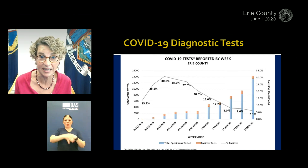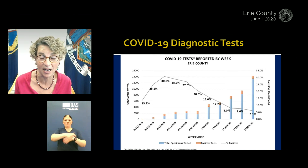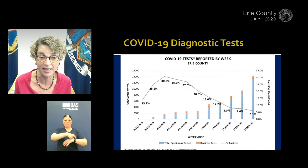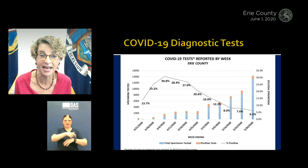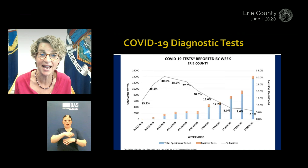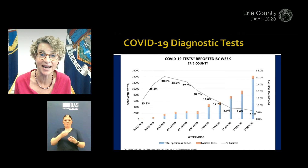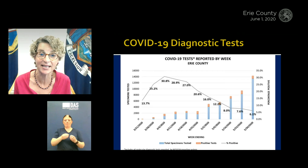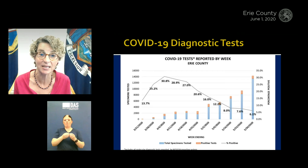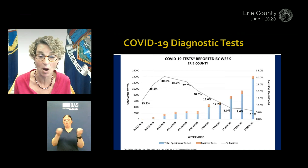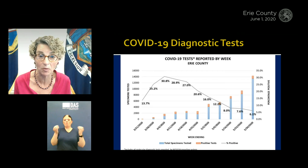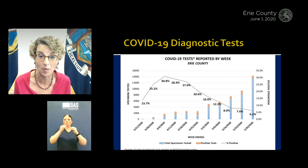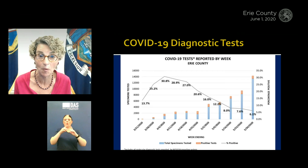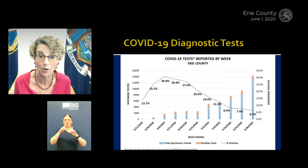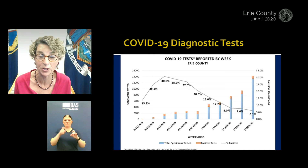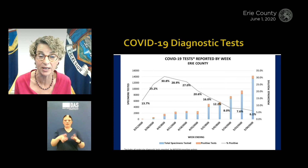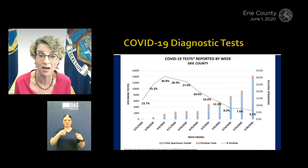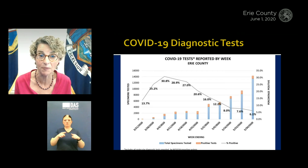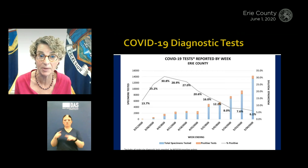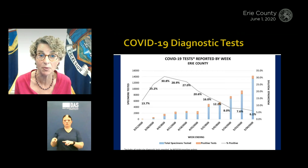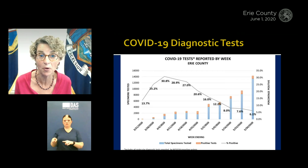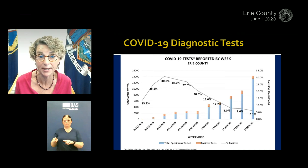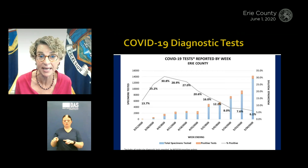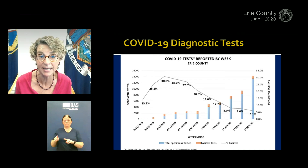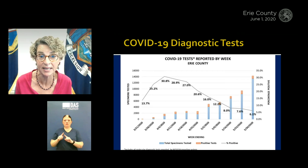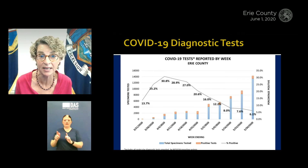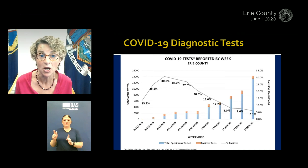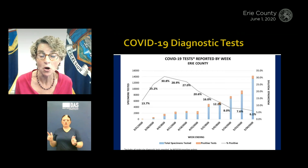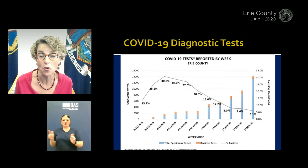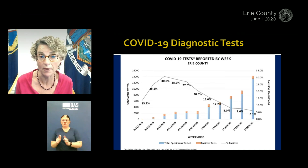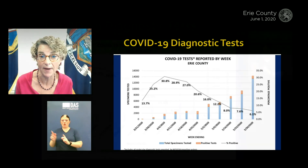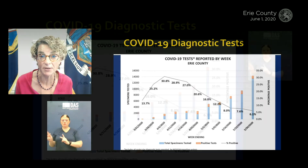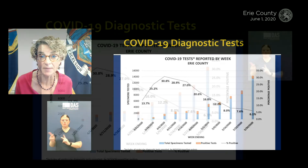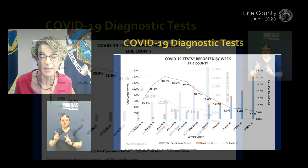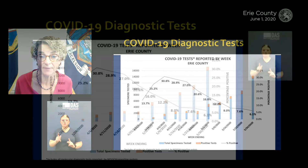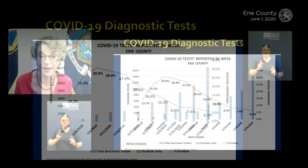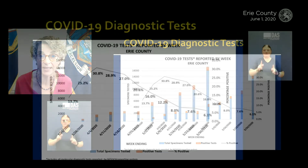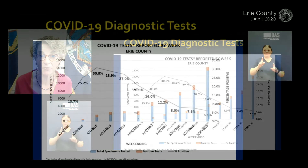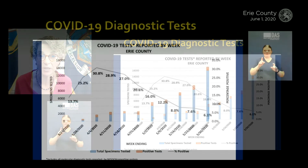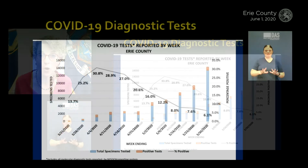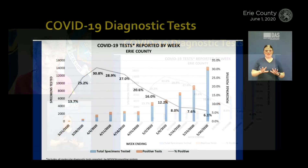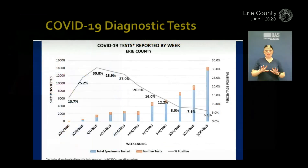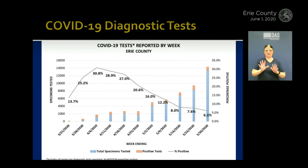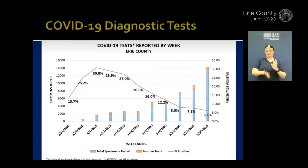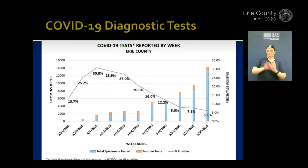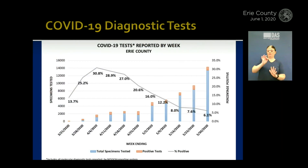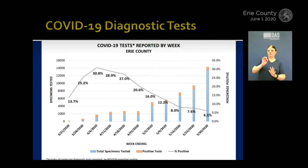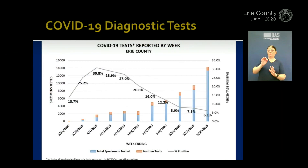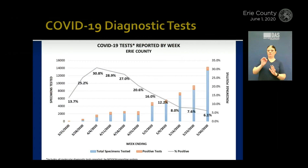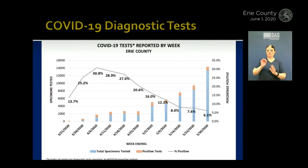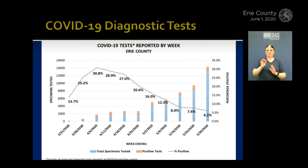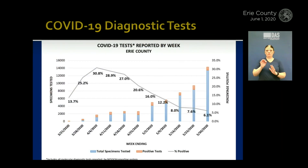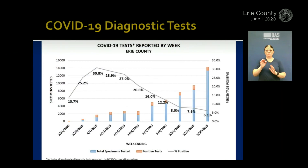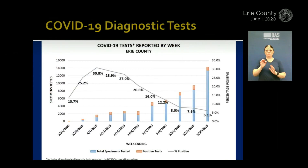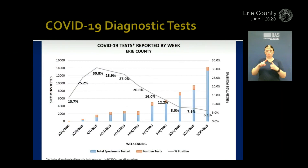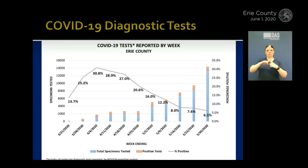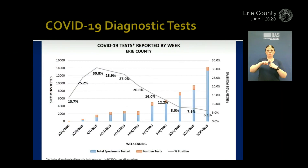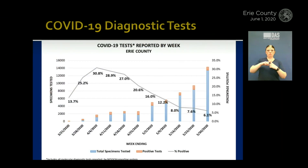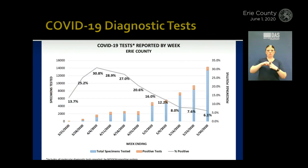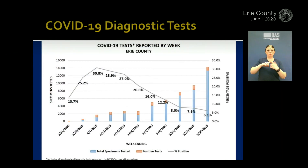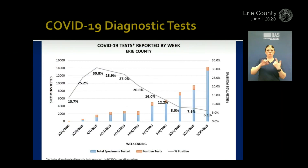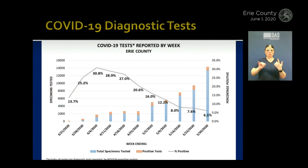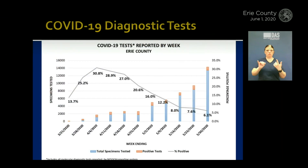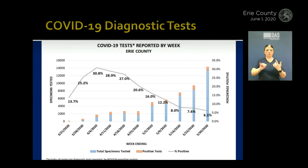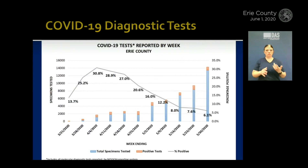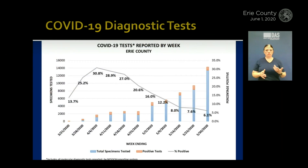more testing done and a smaller proportion of people who are tested who are found to be infected with COVID-19. So